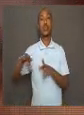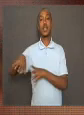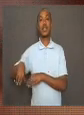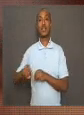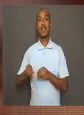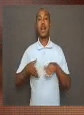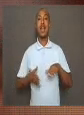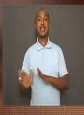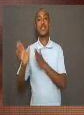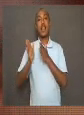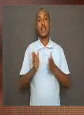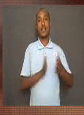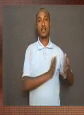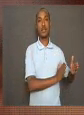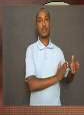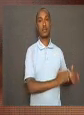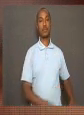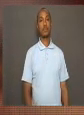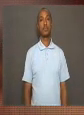Students, let's get ready.